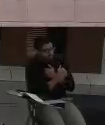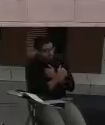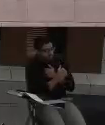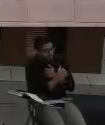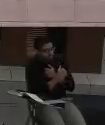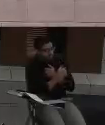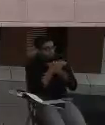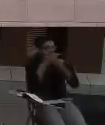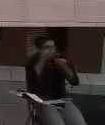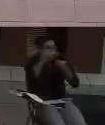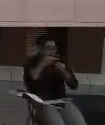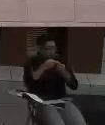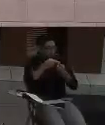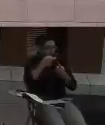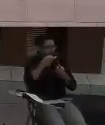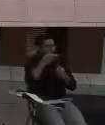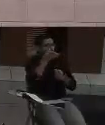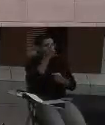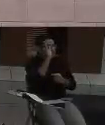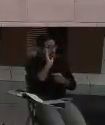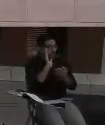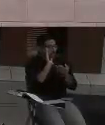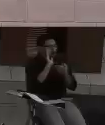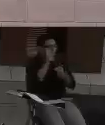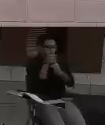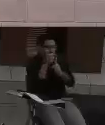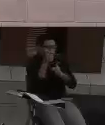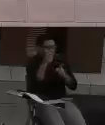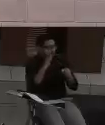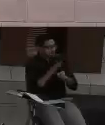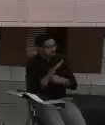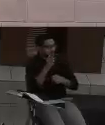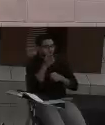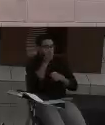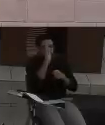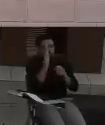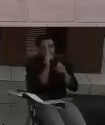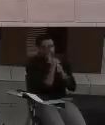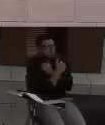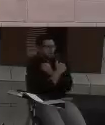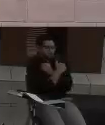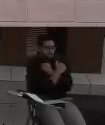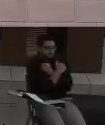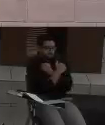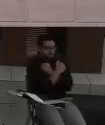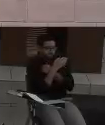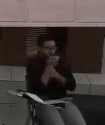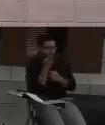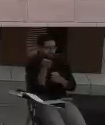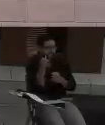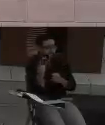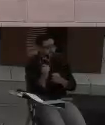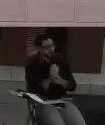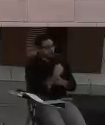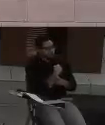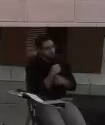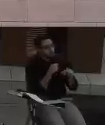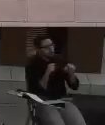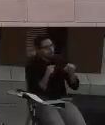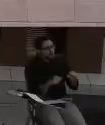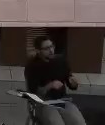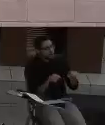by God, who is love. Perfect love. We are able to